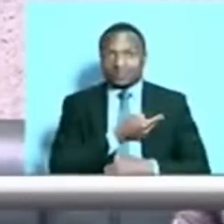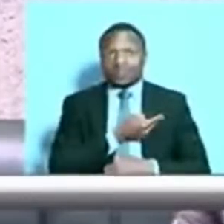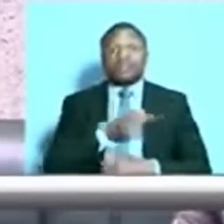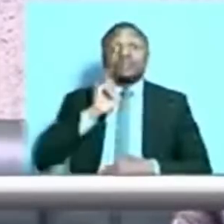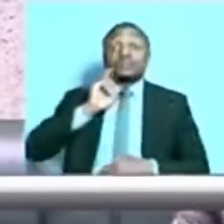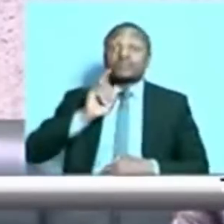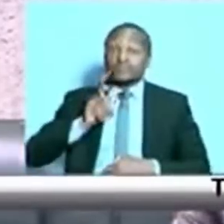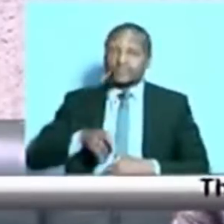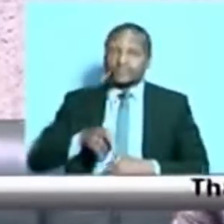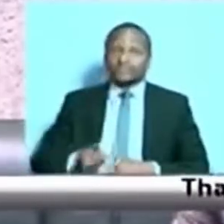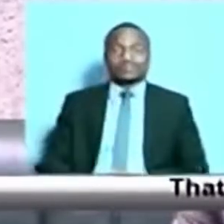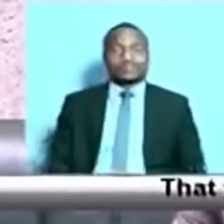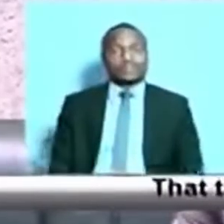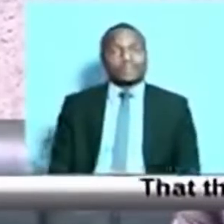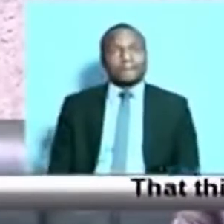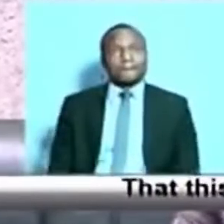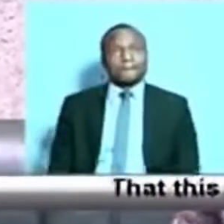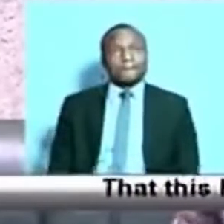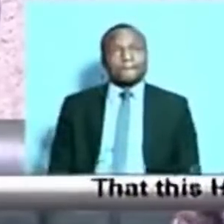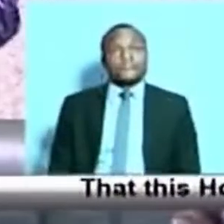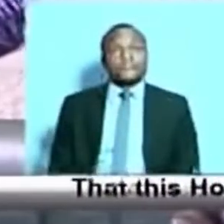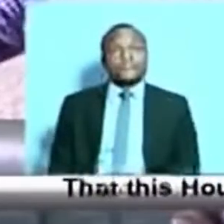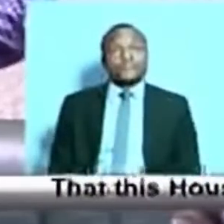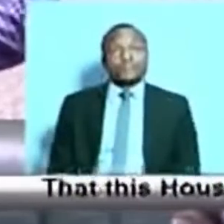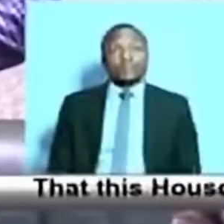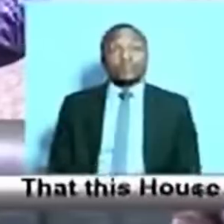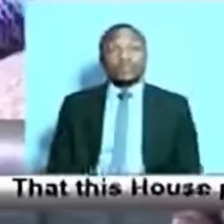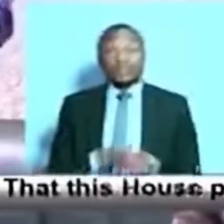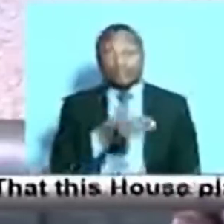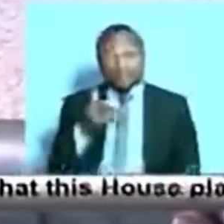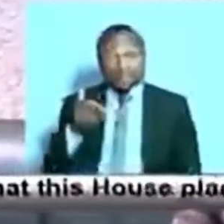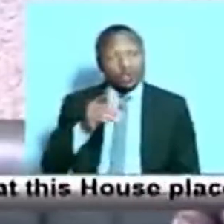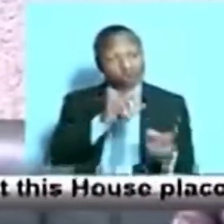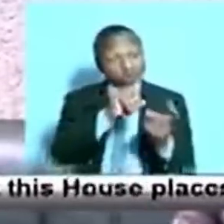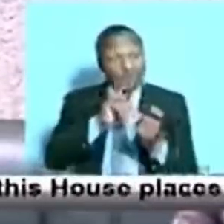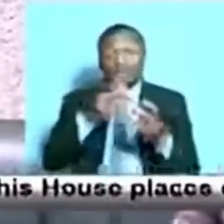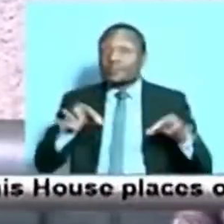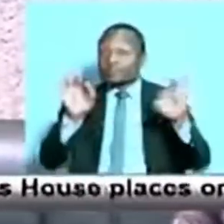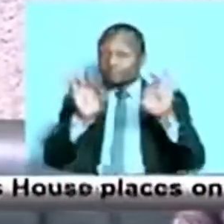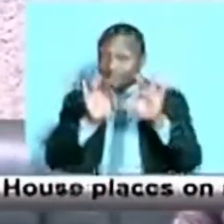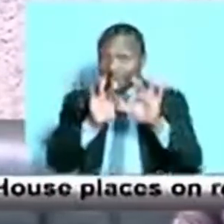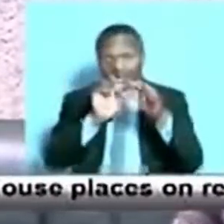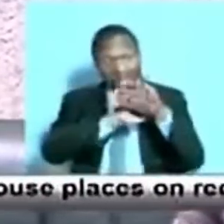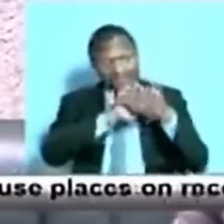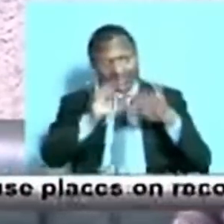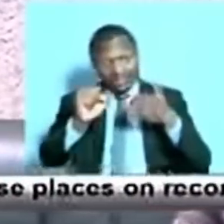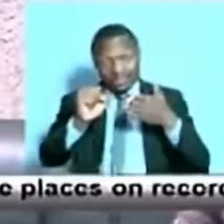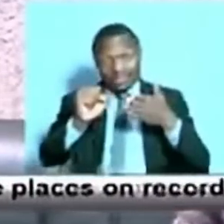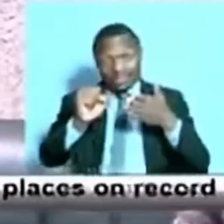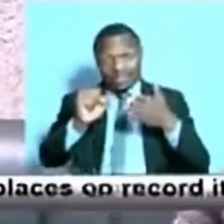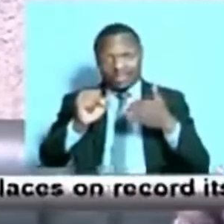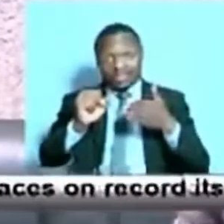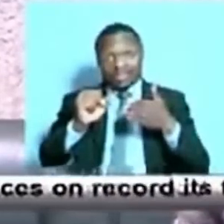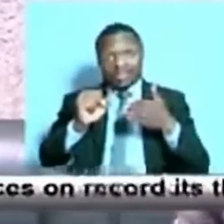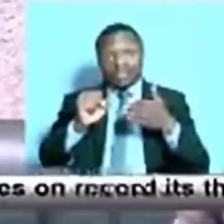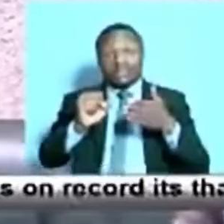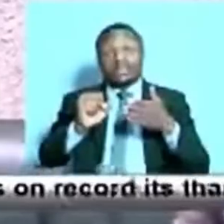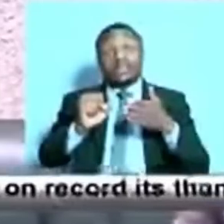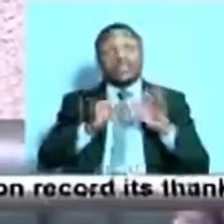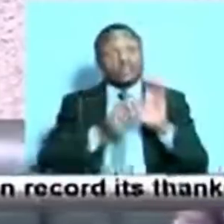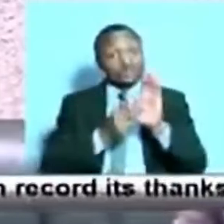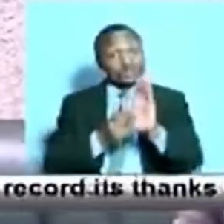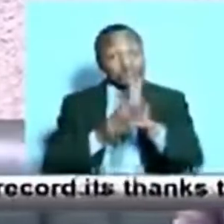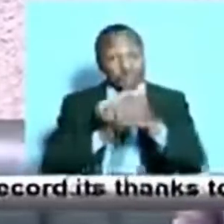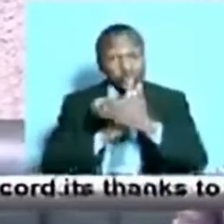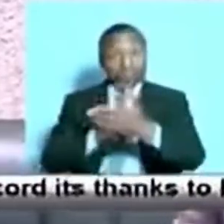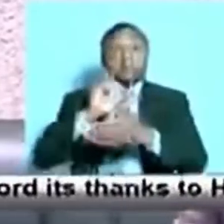be able to be, he stated very important statement, Madam Speaker. In the discharge of our leadership, we must